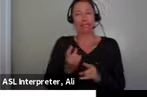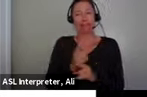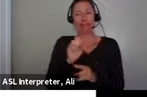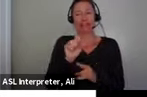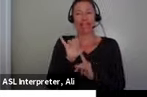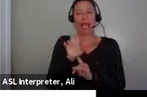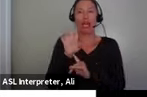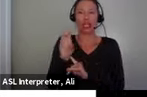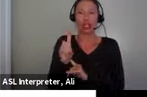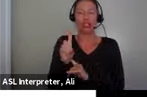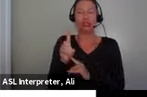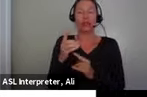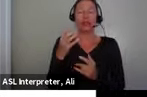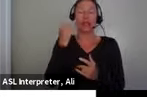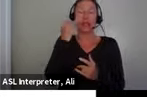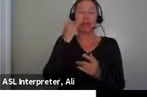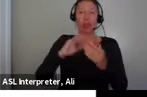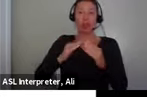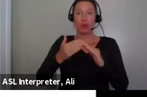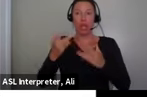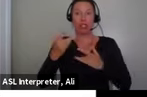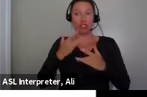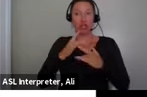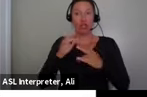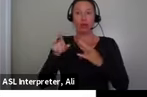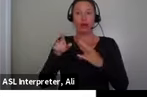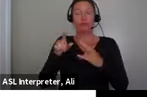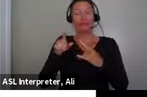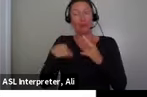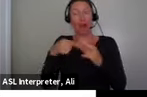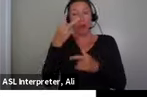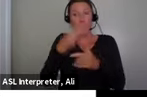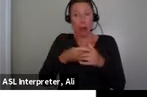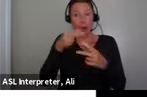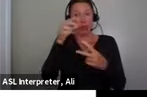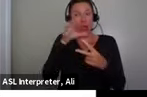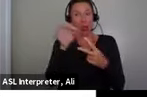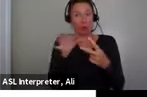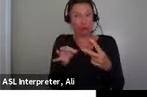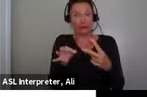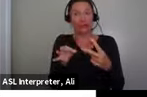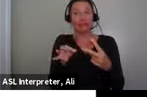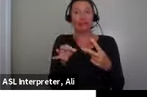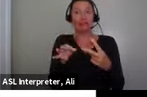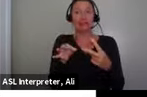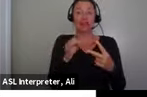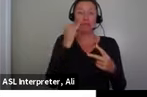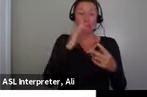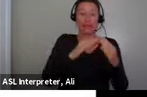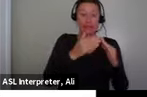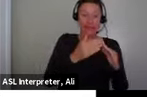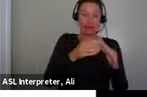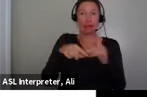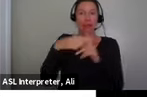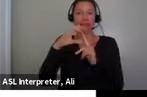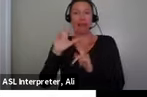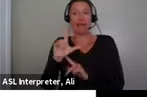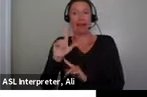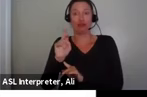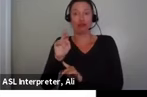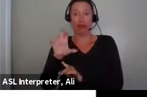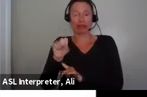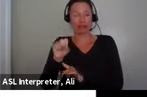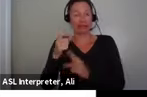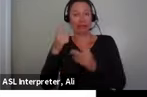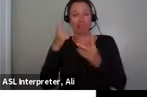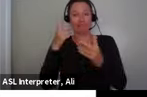community concern regarding both of the alternatives that the city and Caltrans decides that neither of these